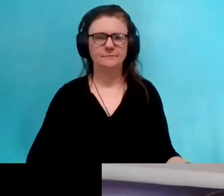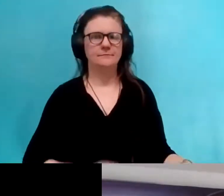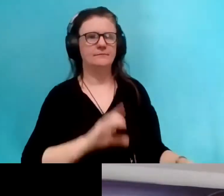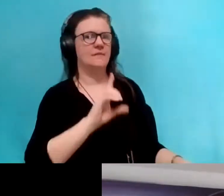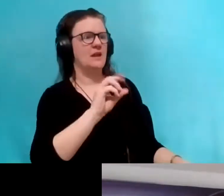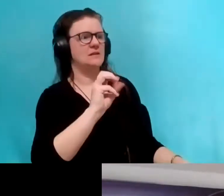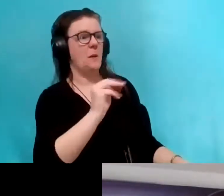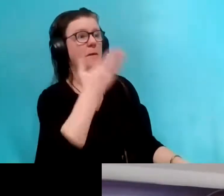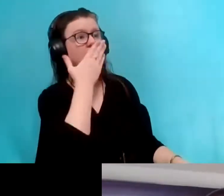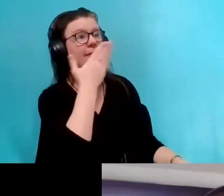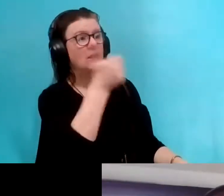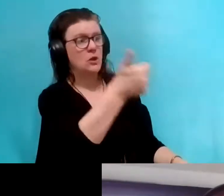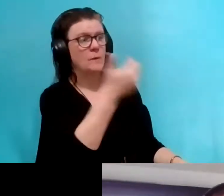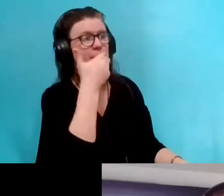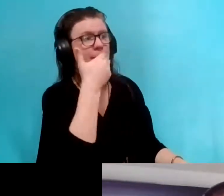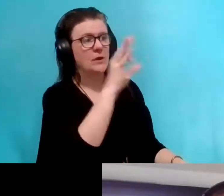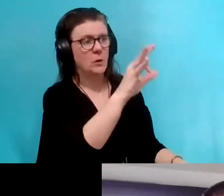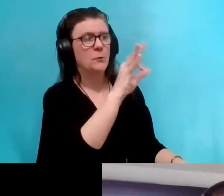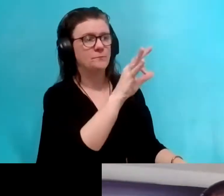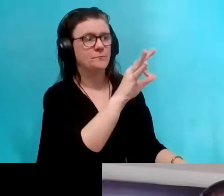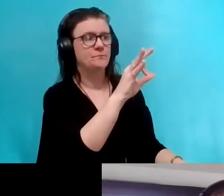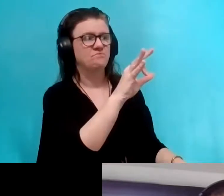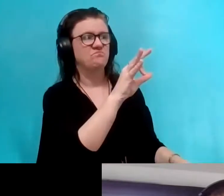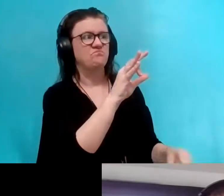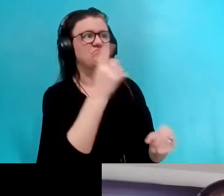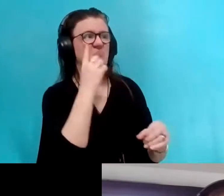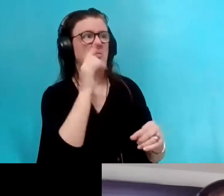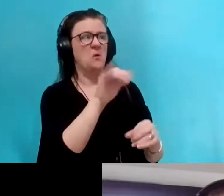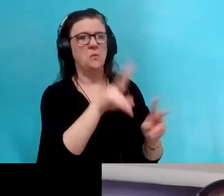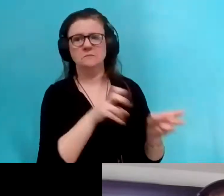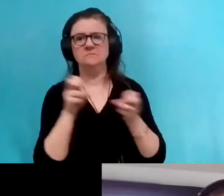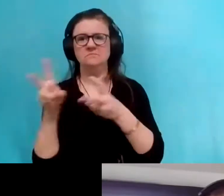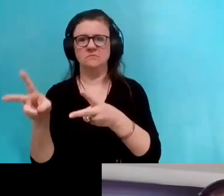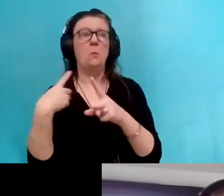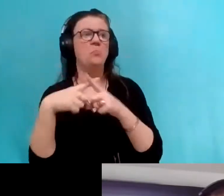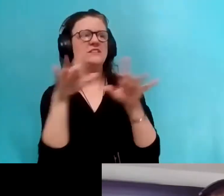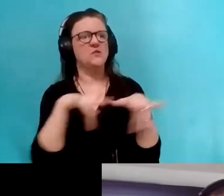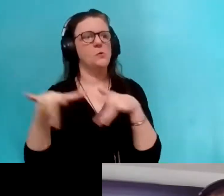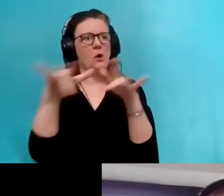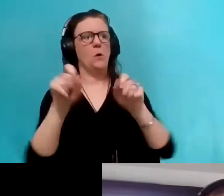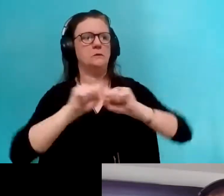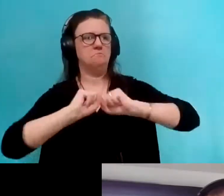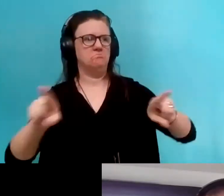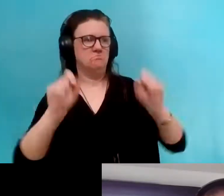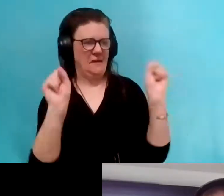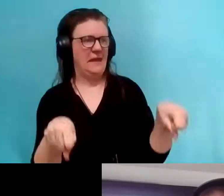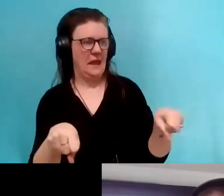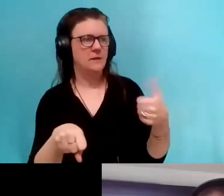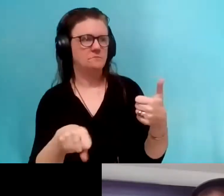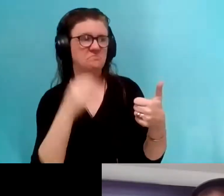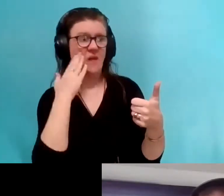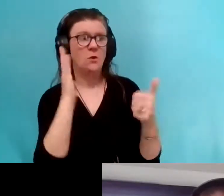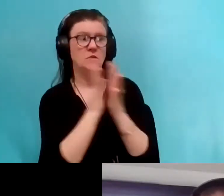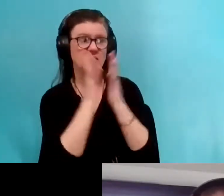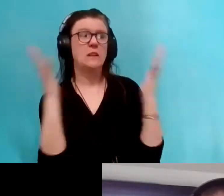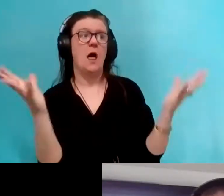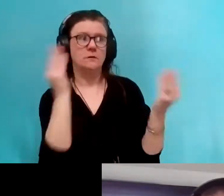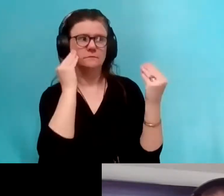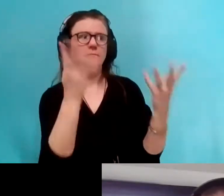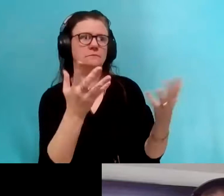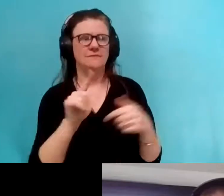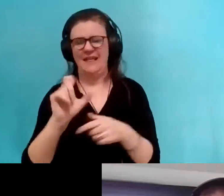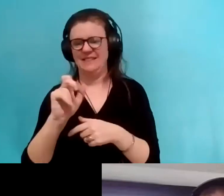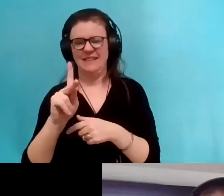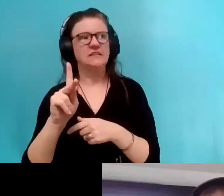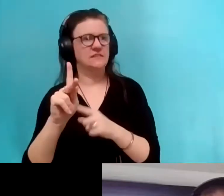forward to seeing that. Thank you, Papa. Thank you, and maybe we can share that when we share the recording round with the participants. I know there's been a few links to